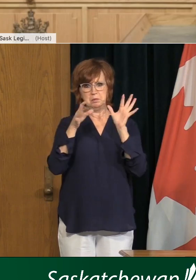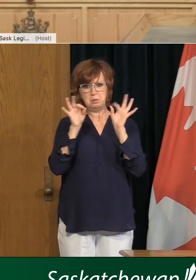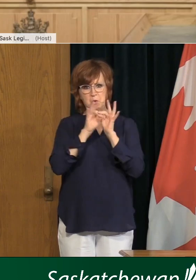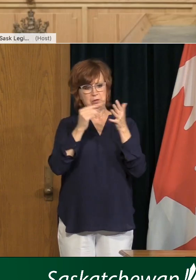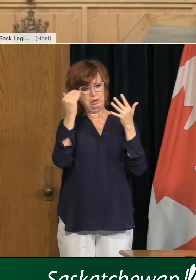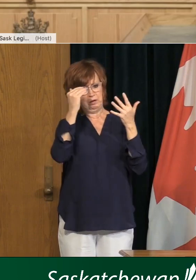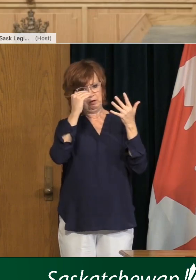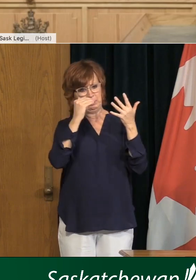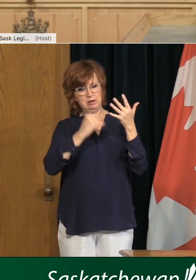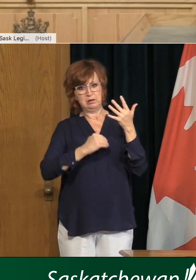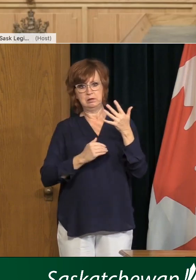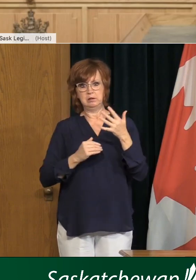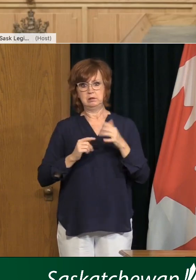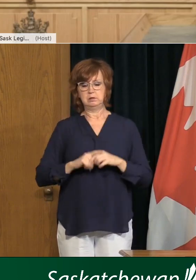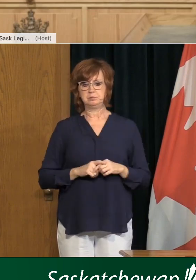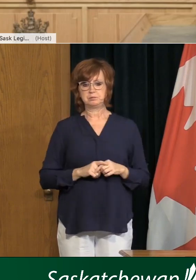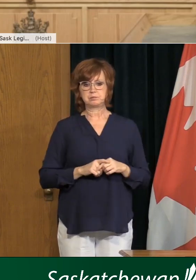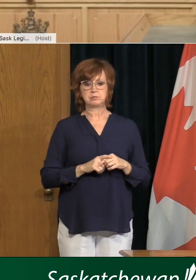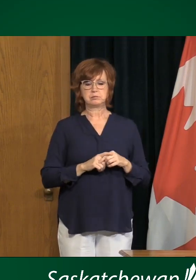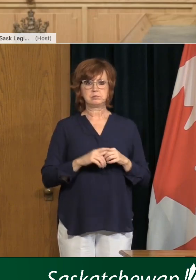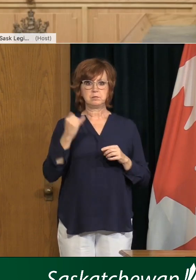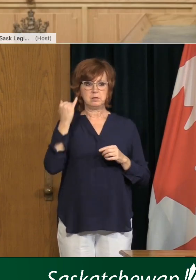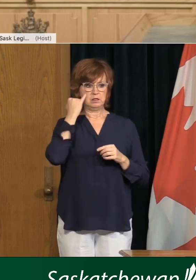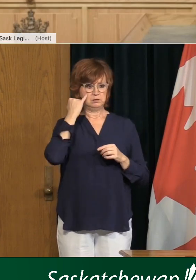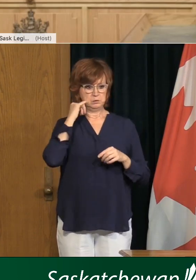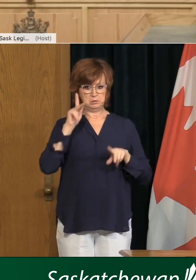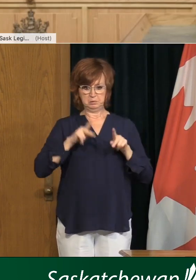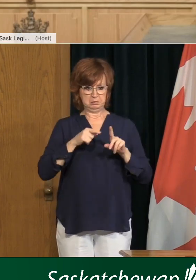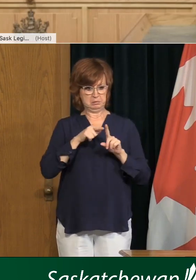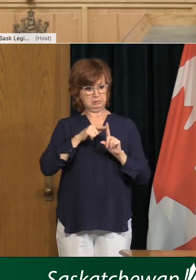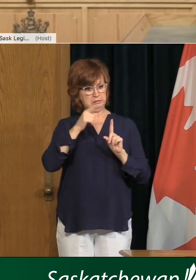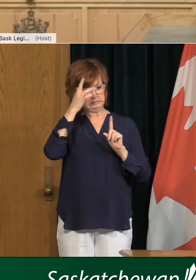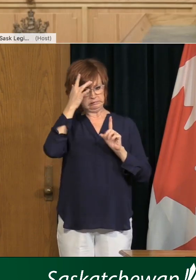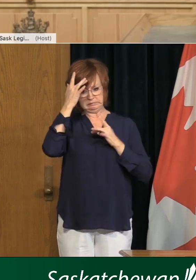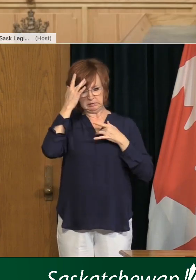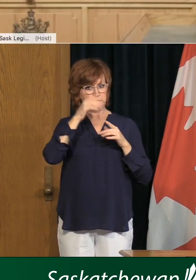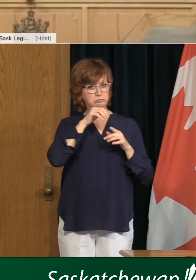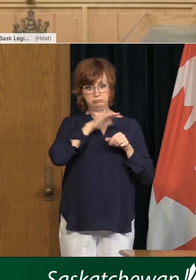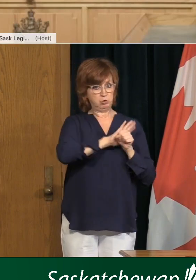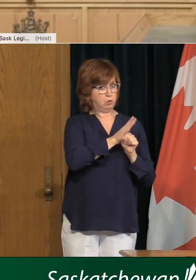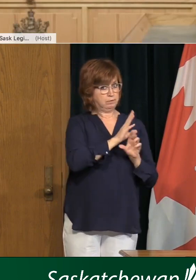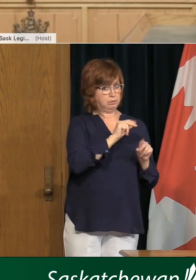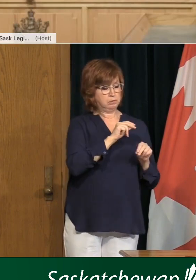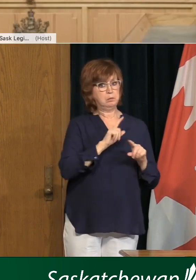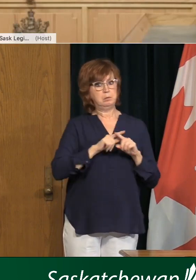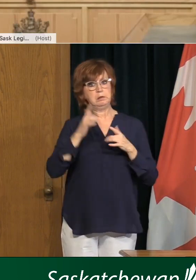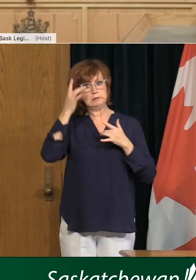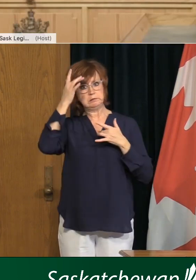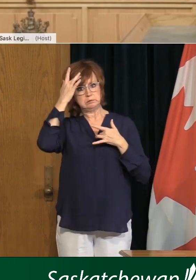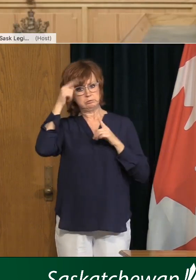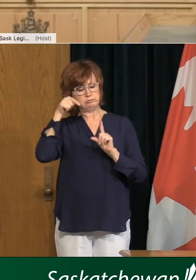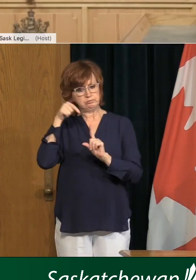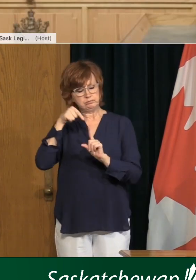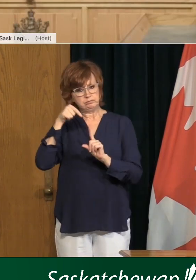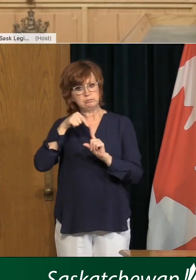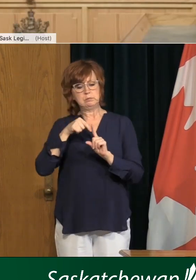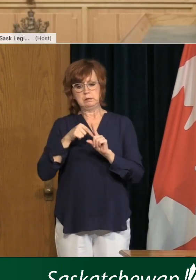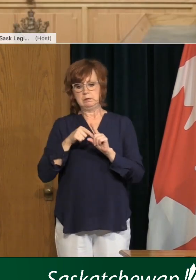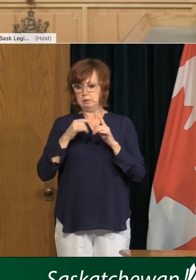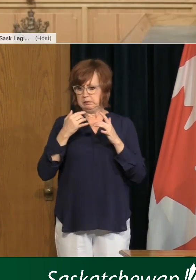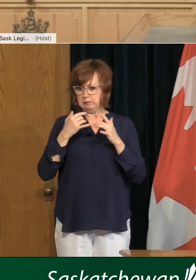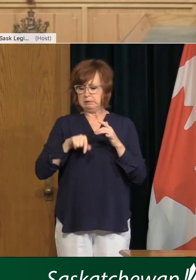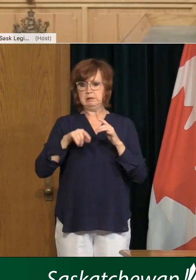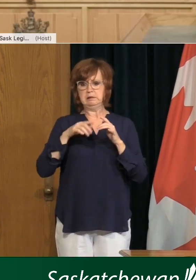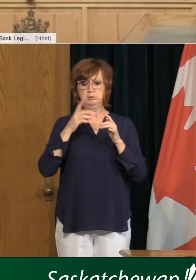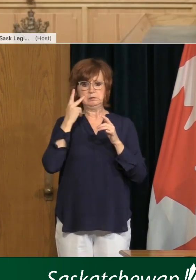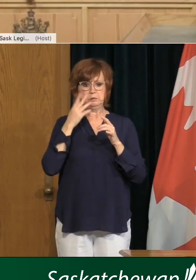don't get everyday health care, their conditions can escalate. That is why we need a plan in place to start to ensure that people